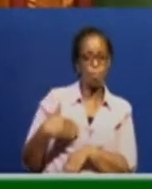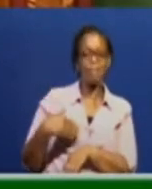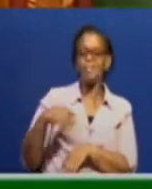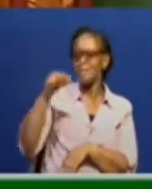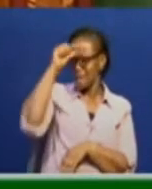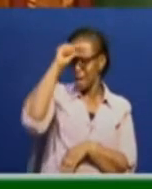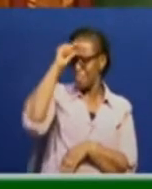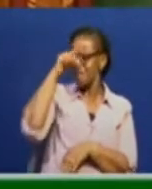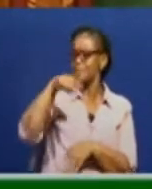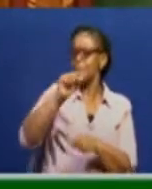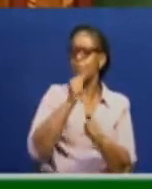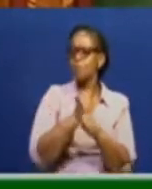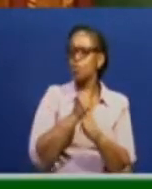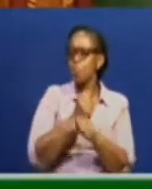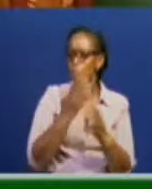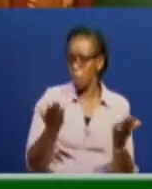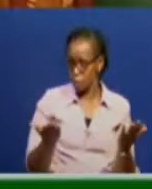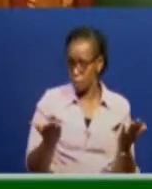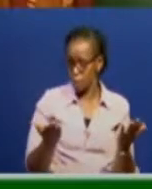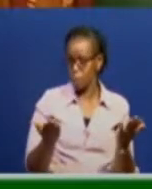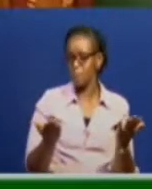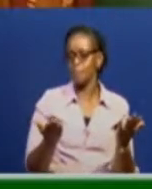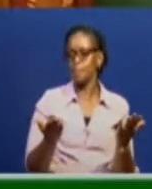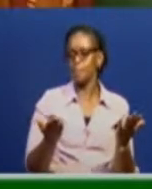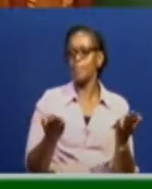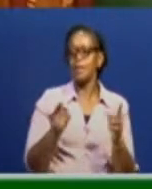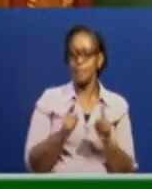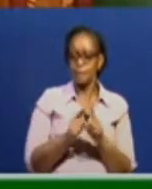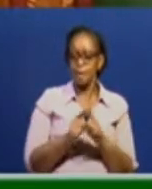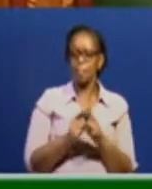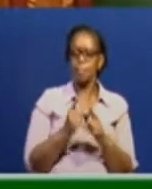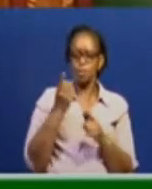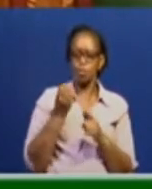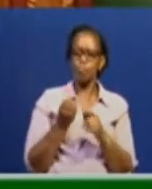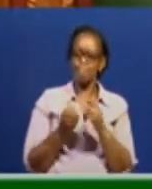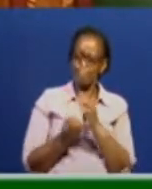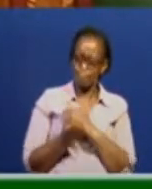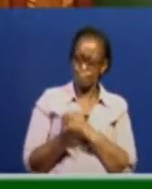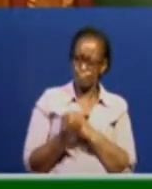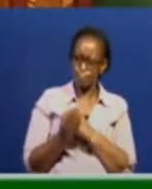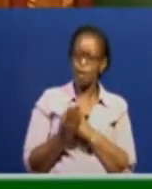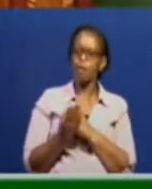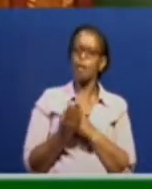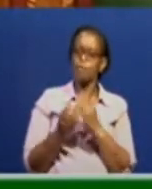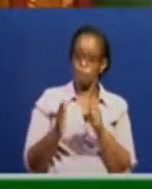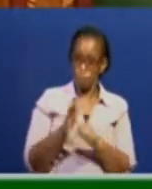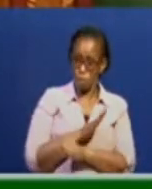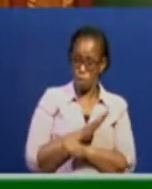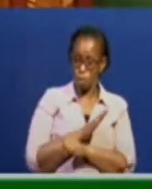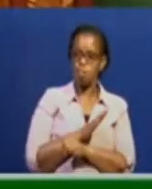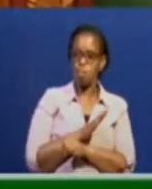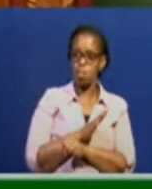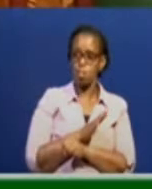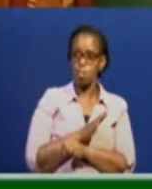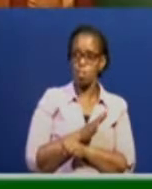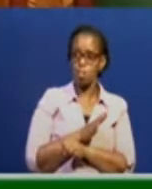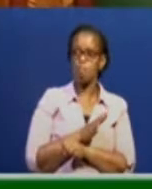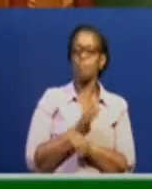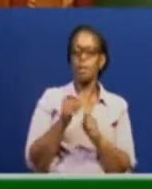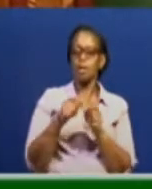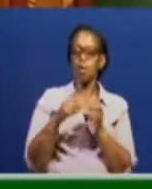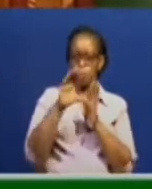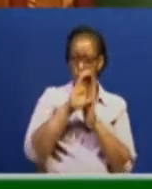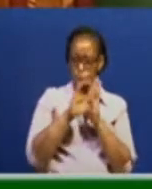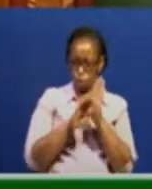their government under my leadership, and to give full expression and effect to the soul of our